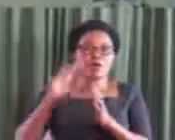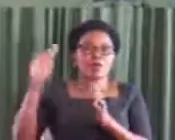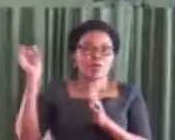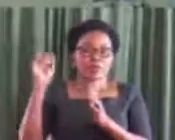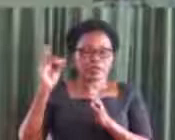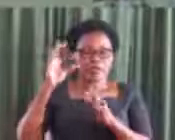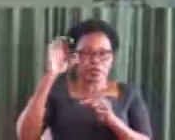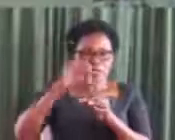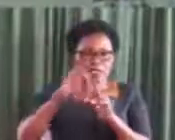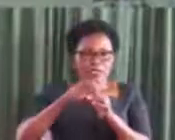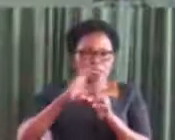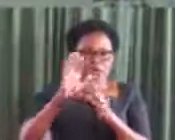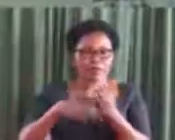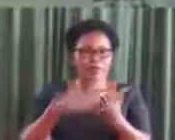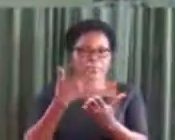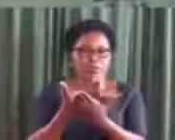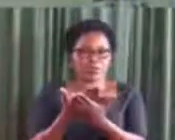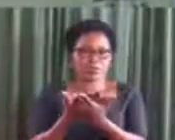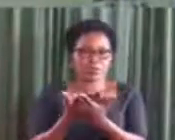election petitions,